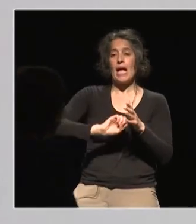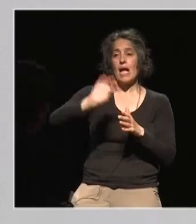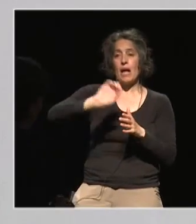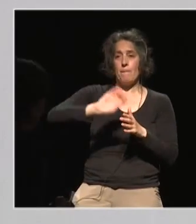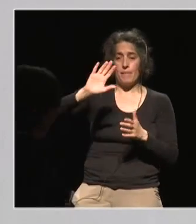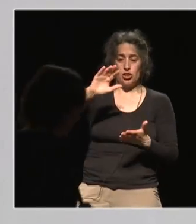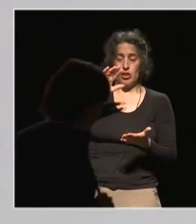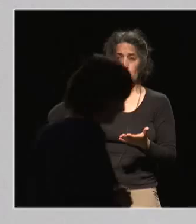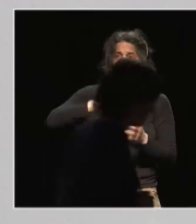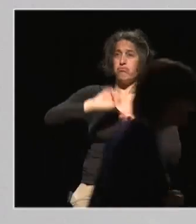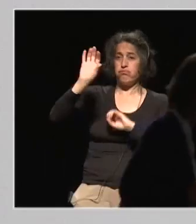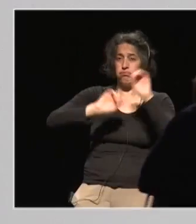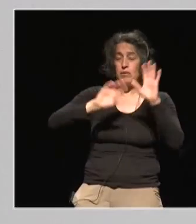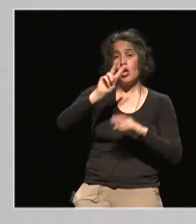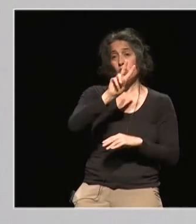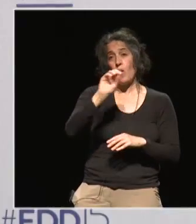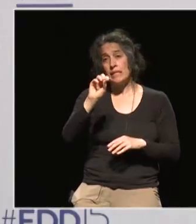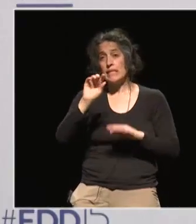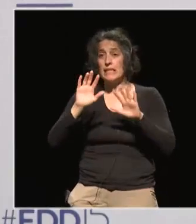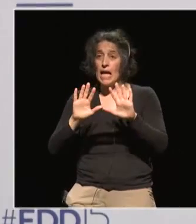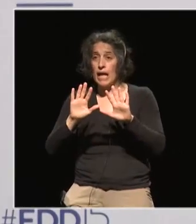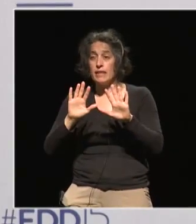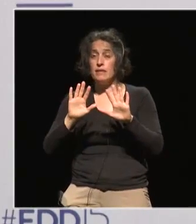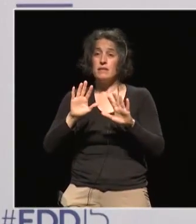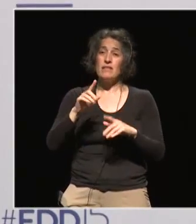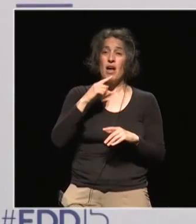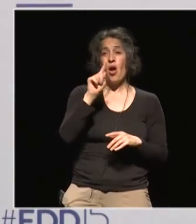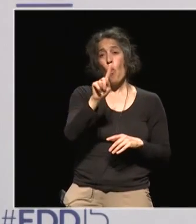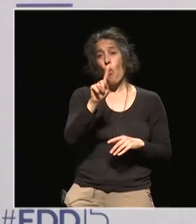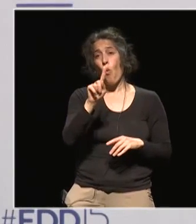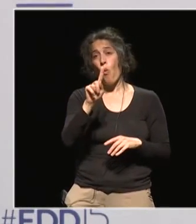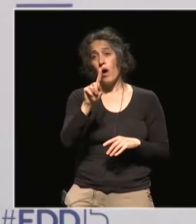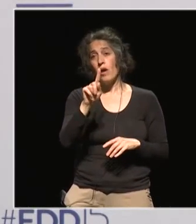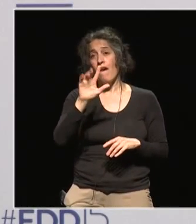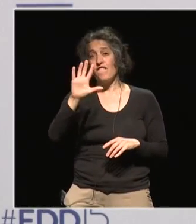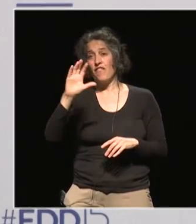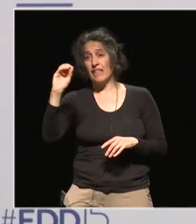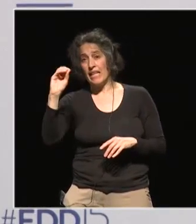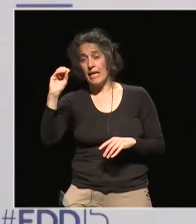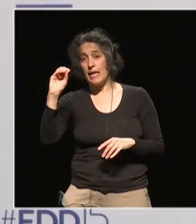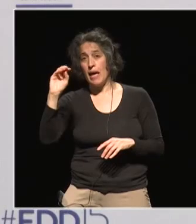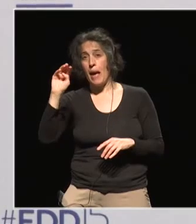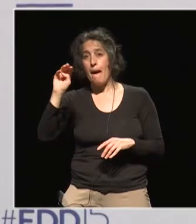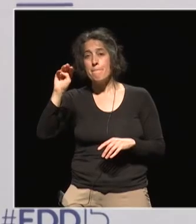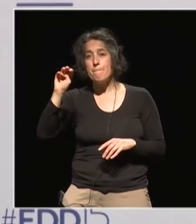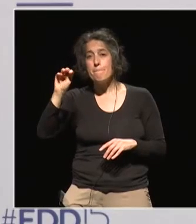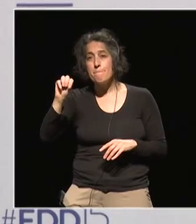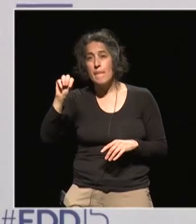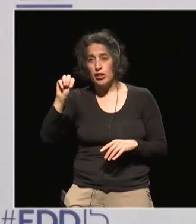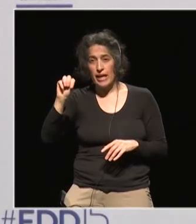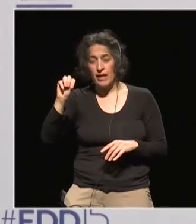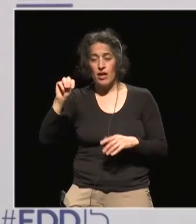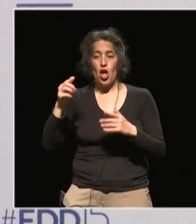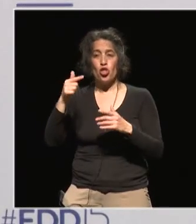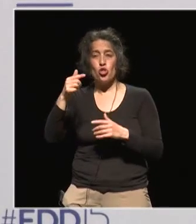for the country, 2010, 150 million metric ton was the